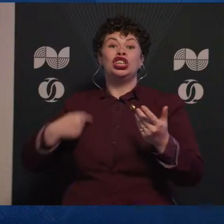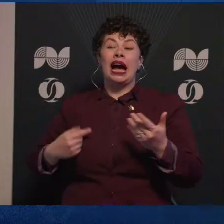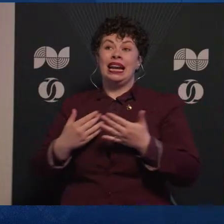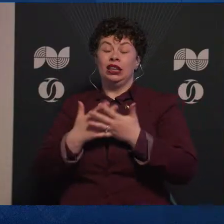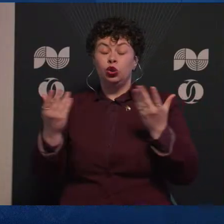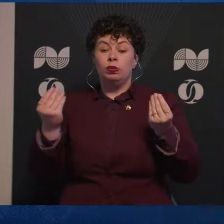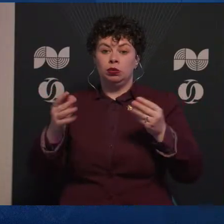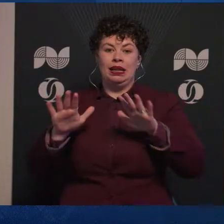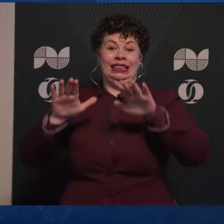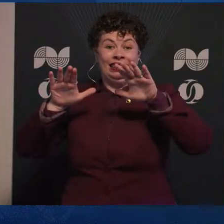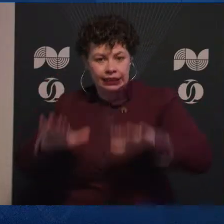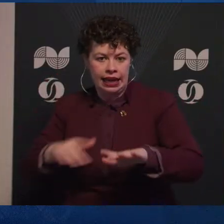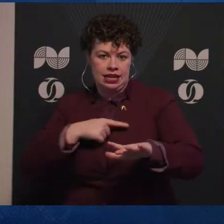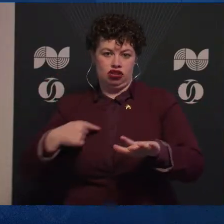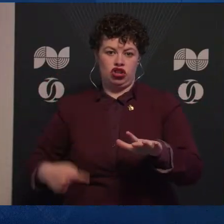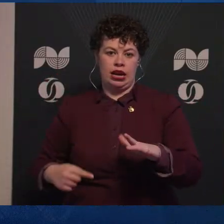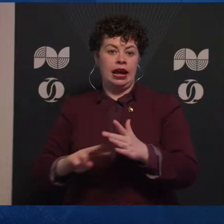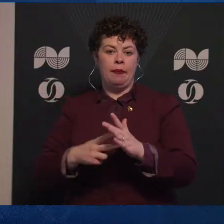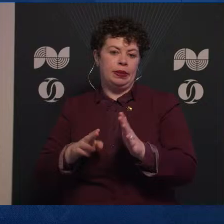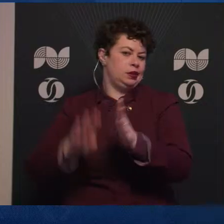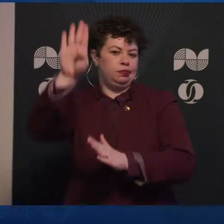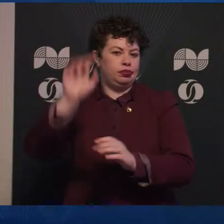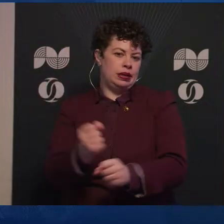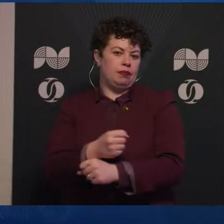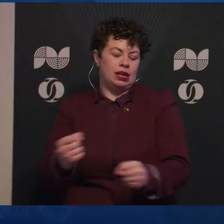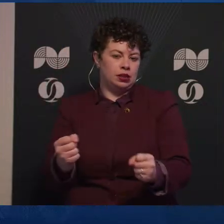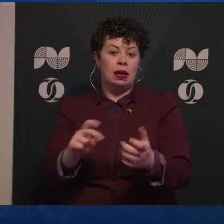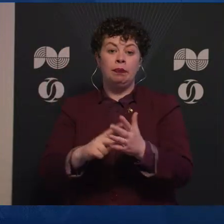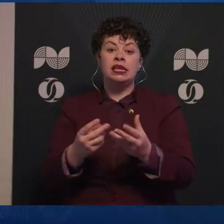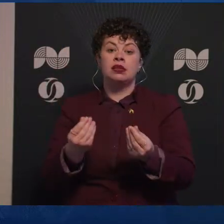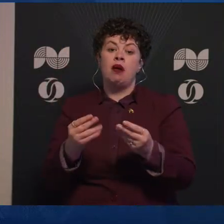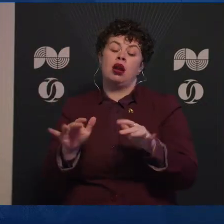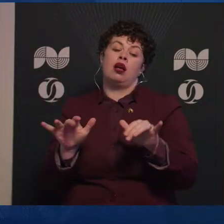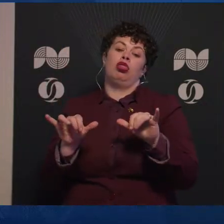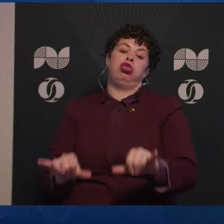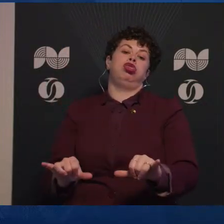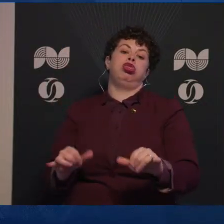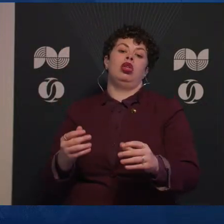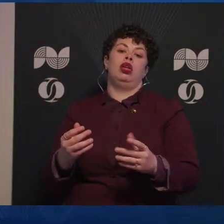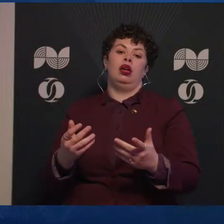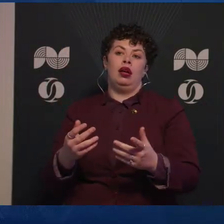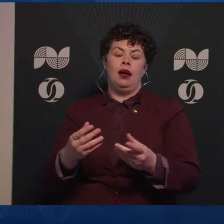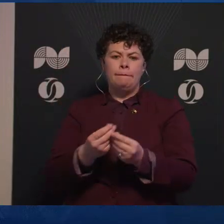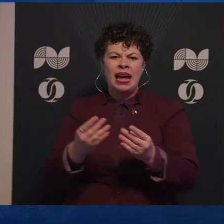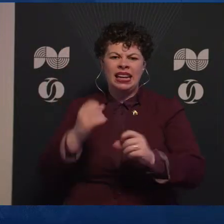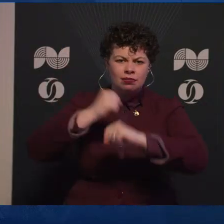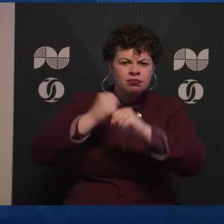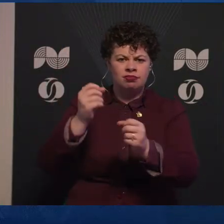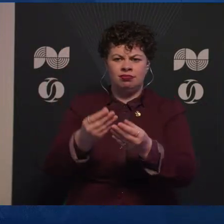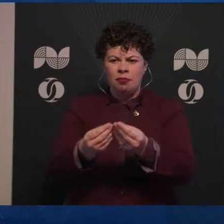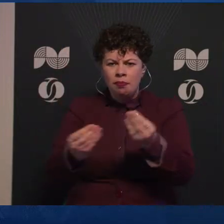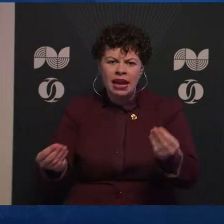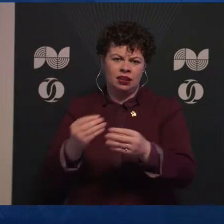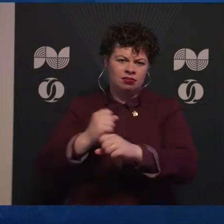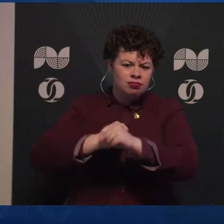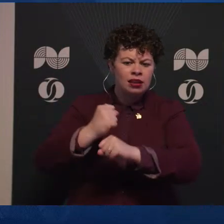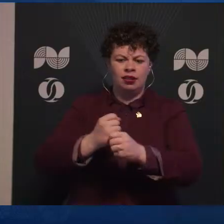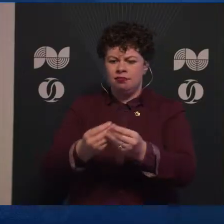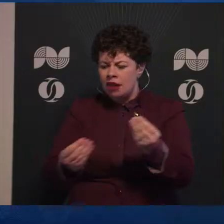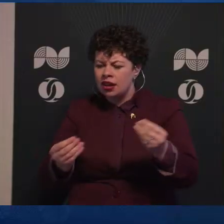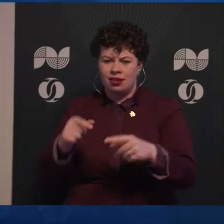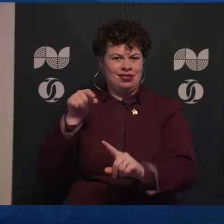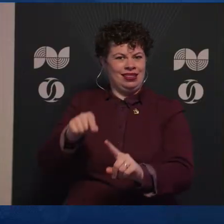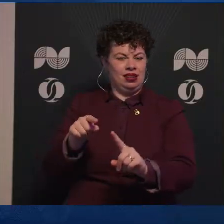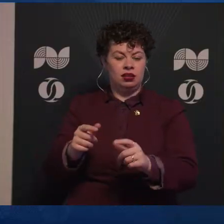domestically. And so it produces a glut of industrial goods, and that is clearly